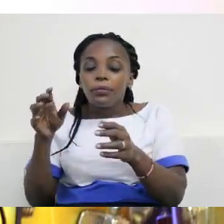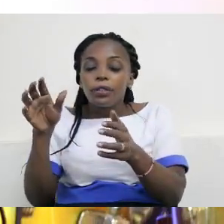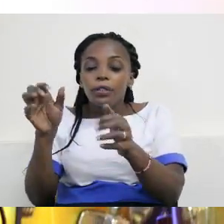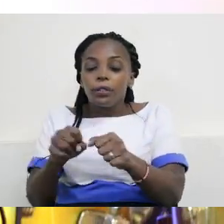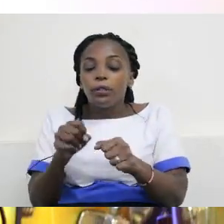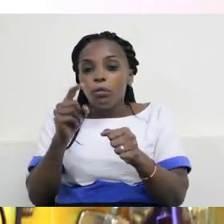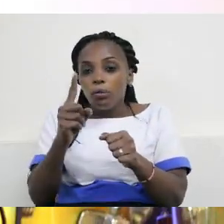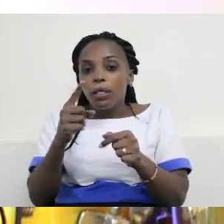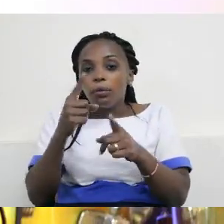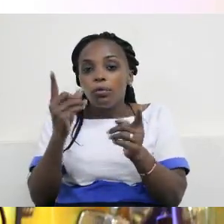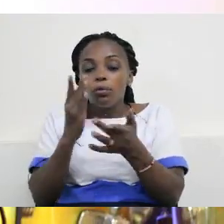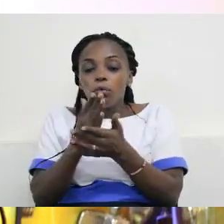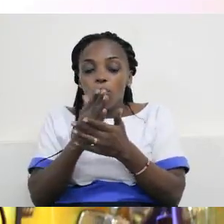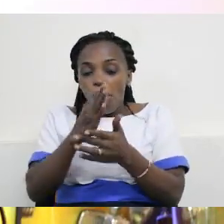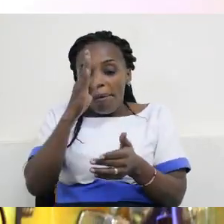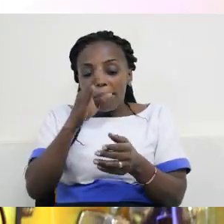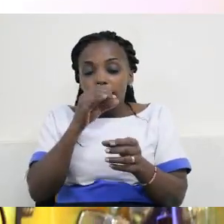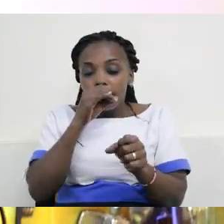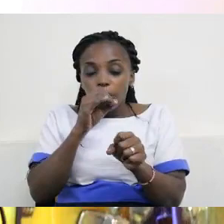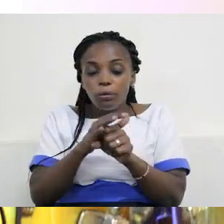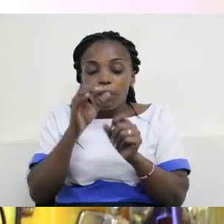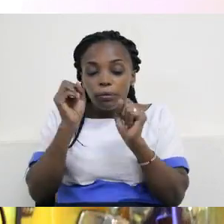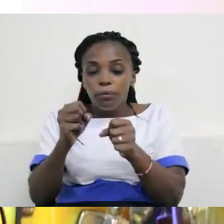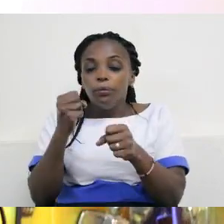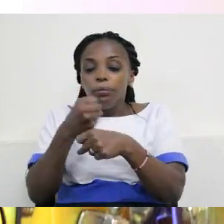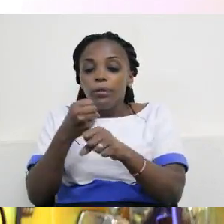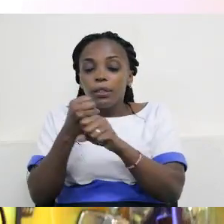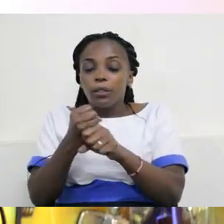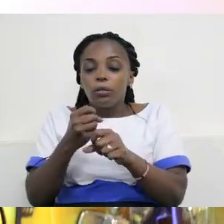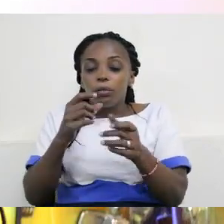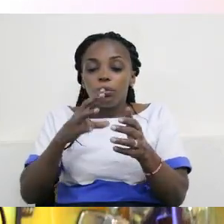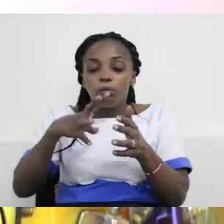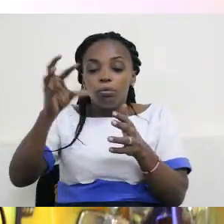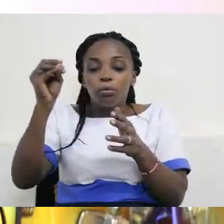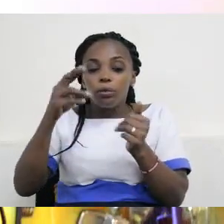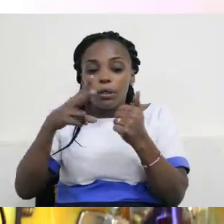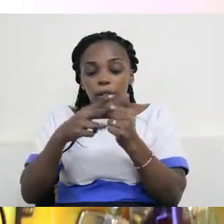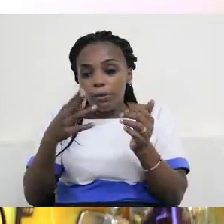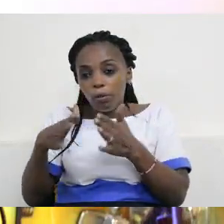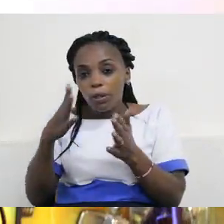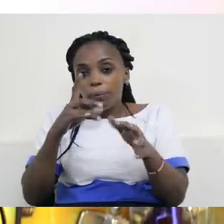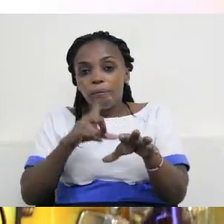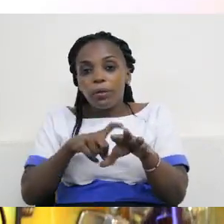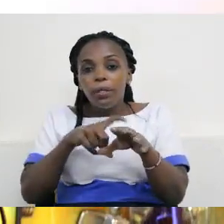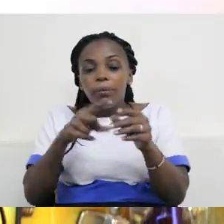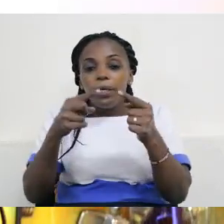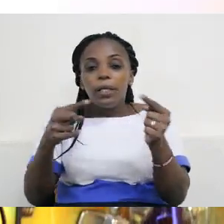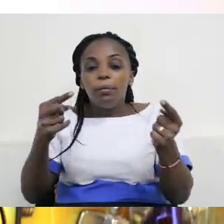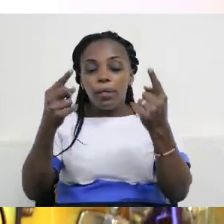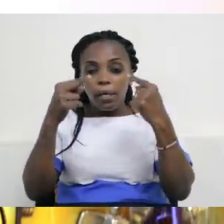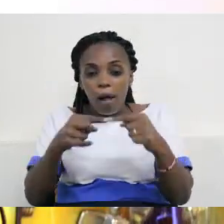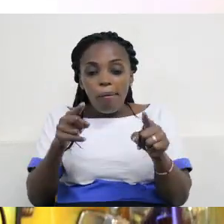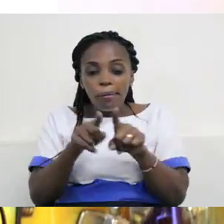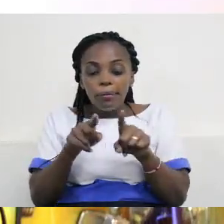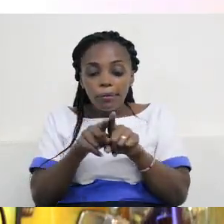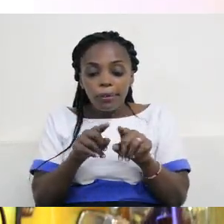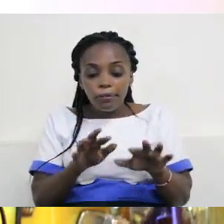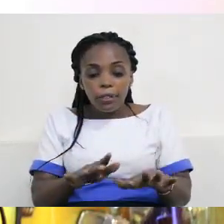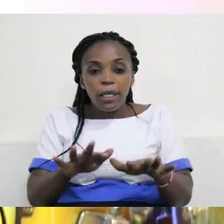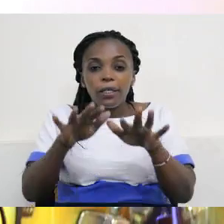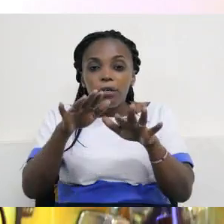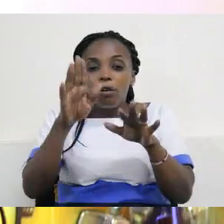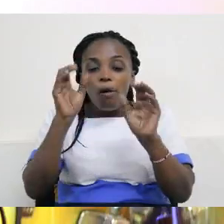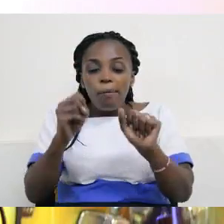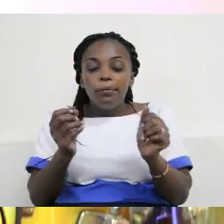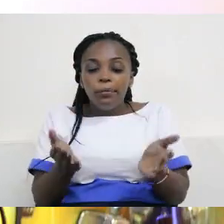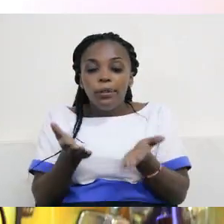Lord said, he promised he would cause them to flee seven ways. That when the enemy came like a flood, that God will raise a